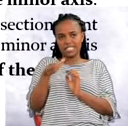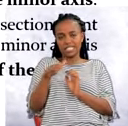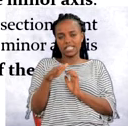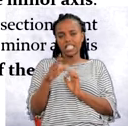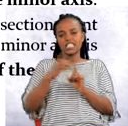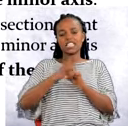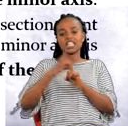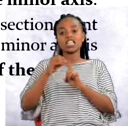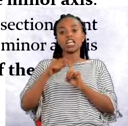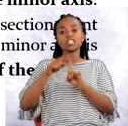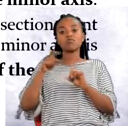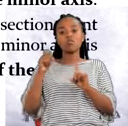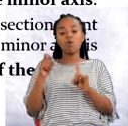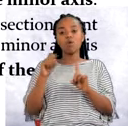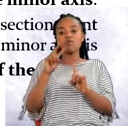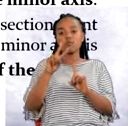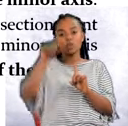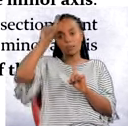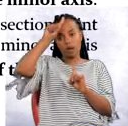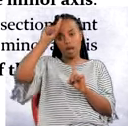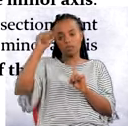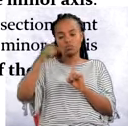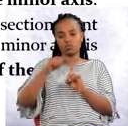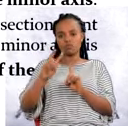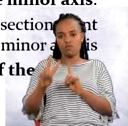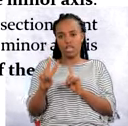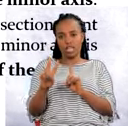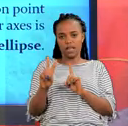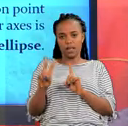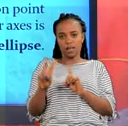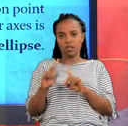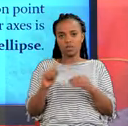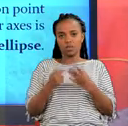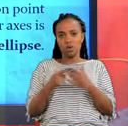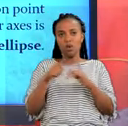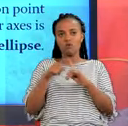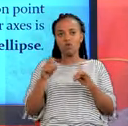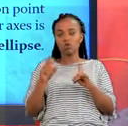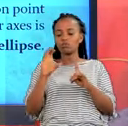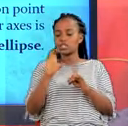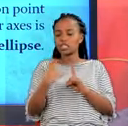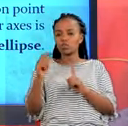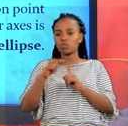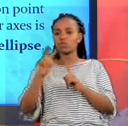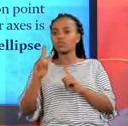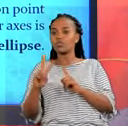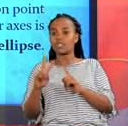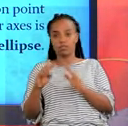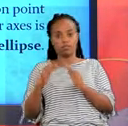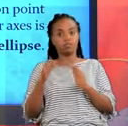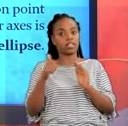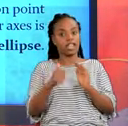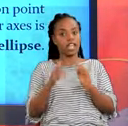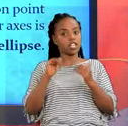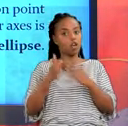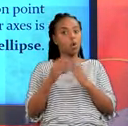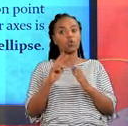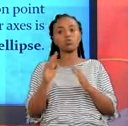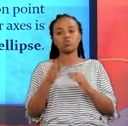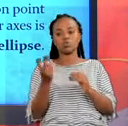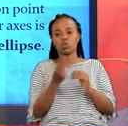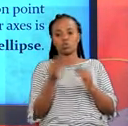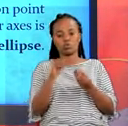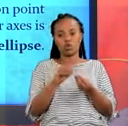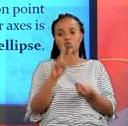is the distance from V prime to V. So from C to V is A, so the whole distance is 2a.